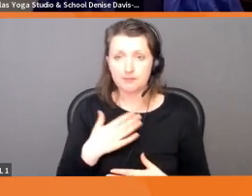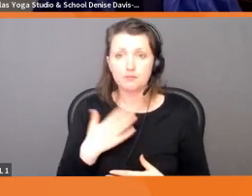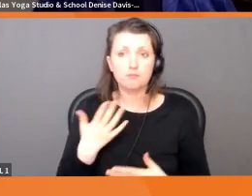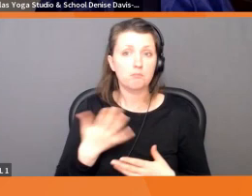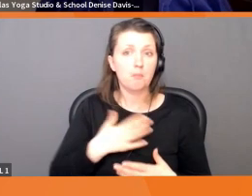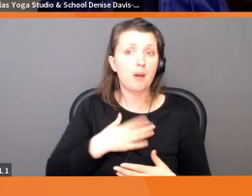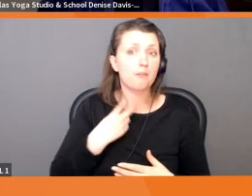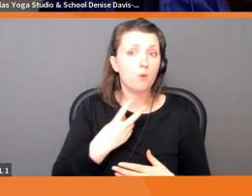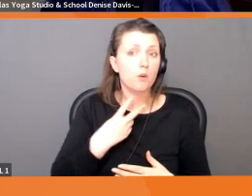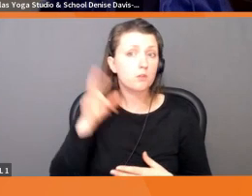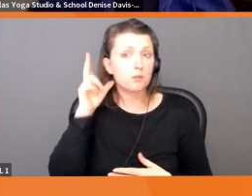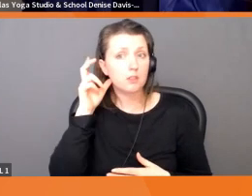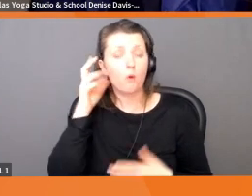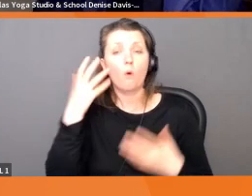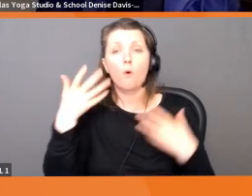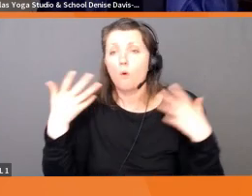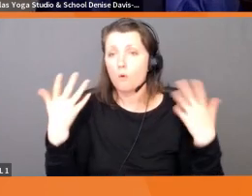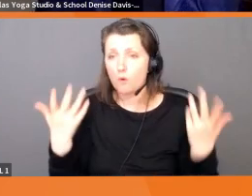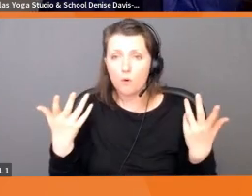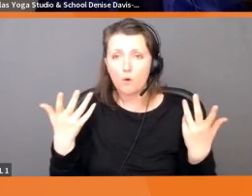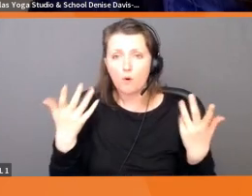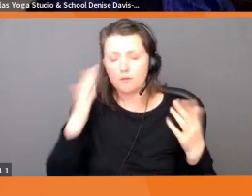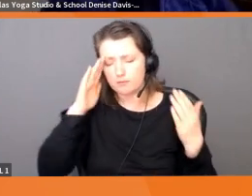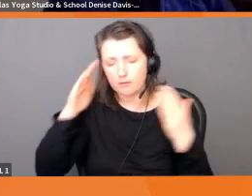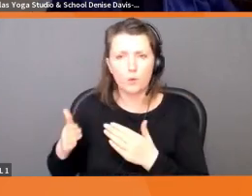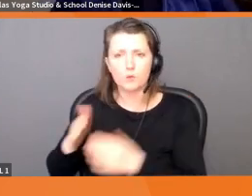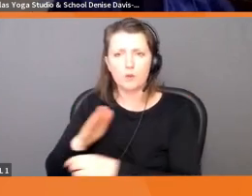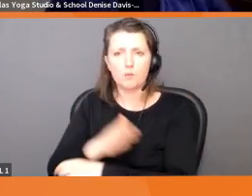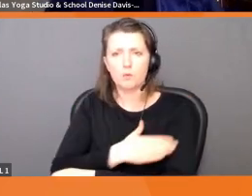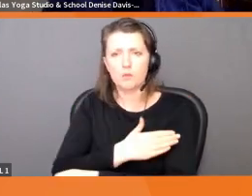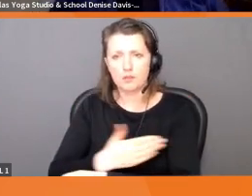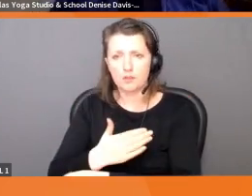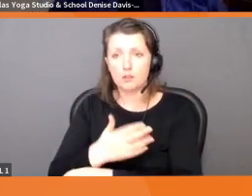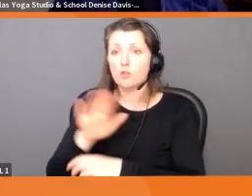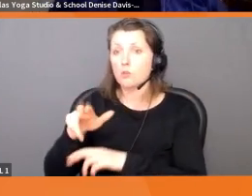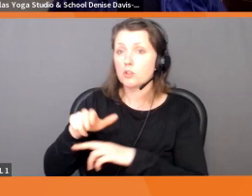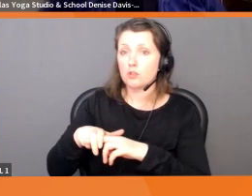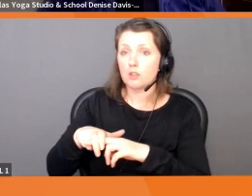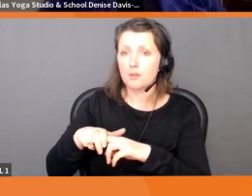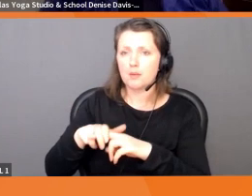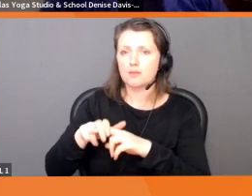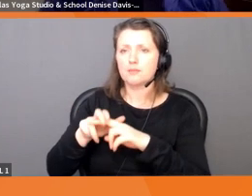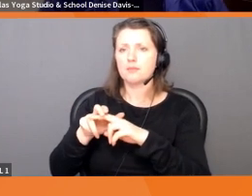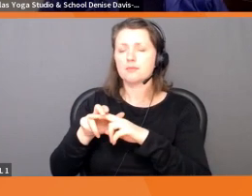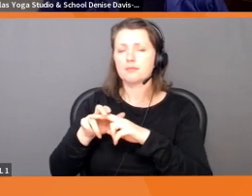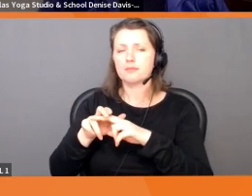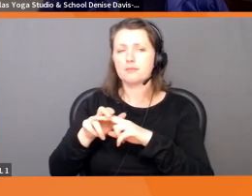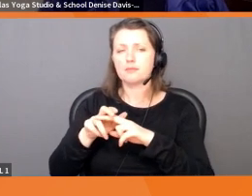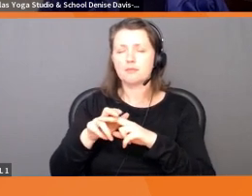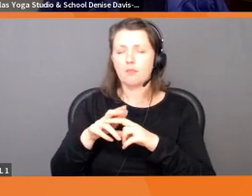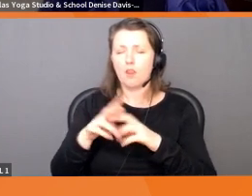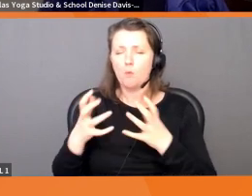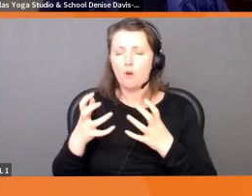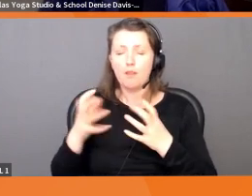music. Okay, so just sit back, maybe lean back in your chair for a moment. Give yourself time to really feel this piece